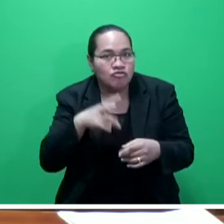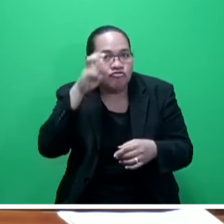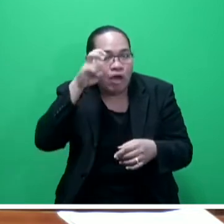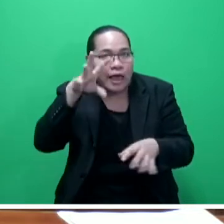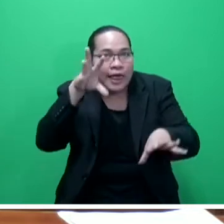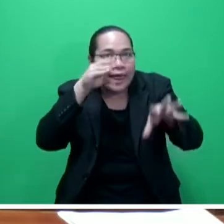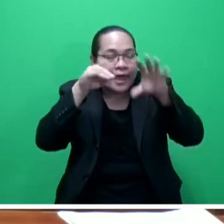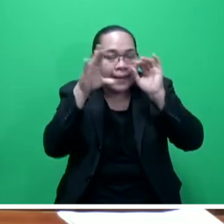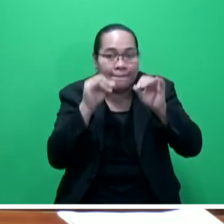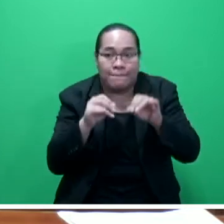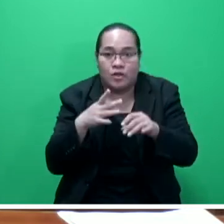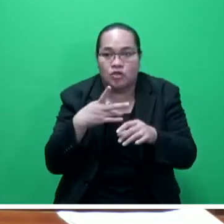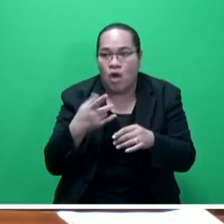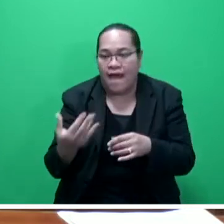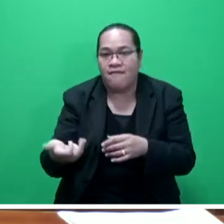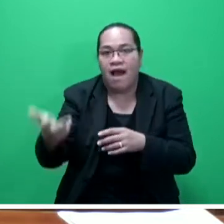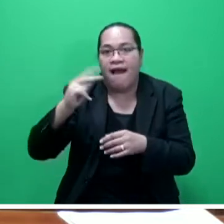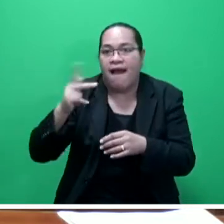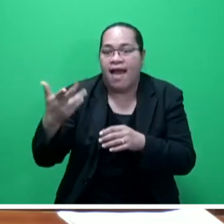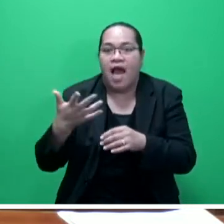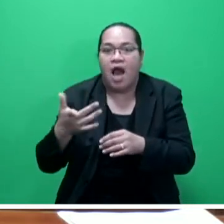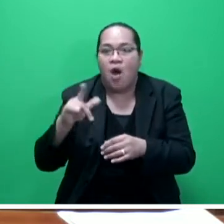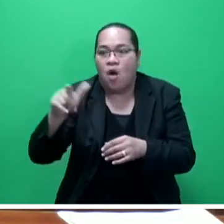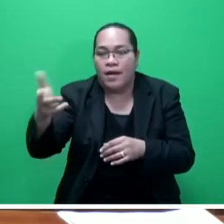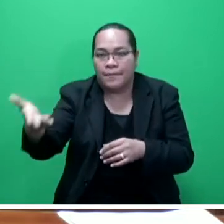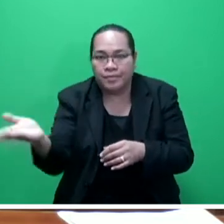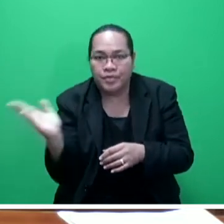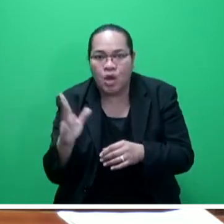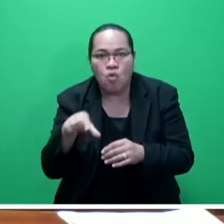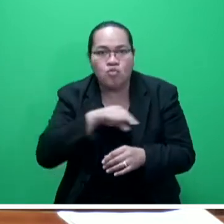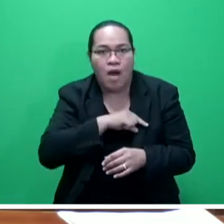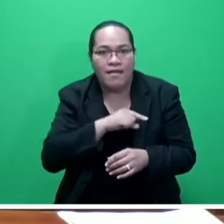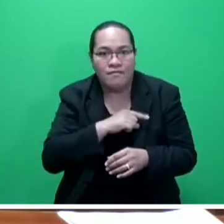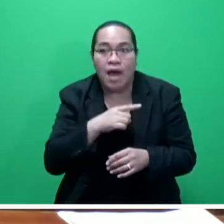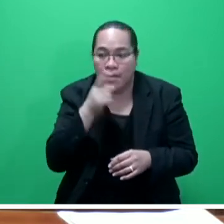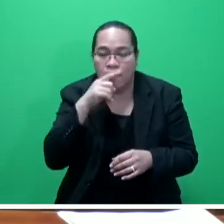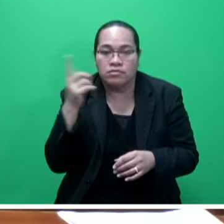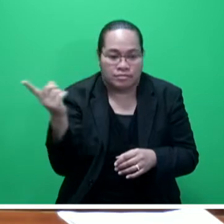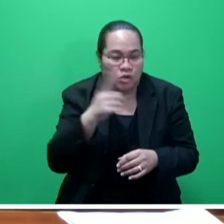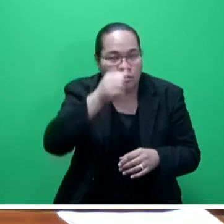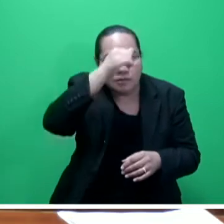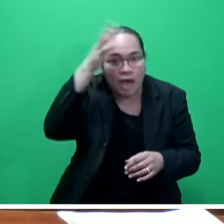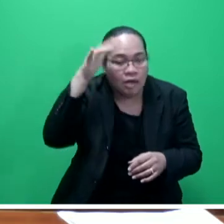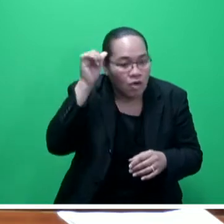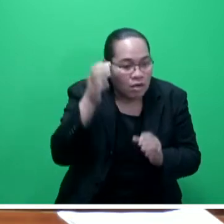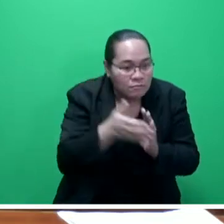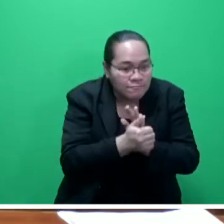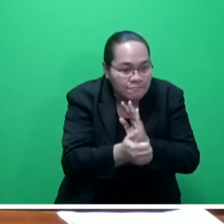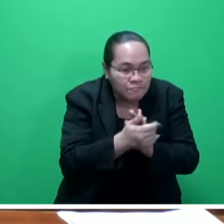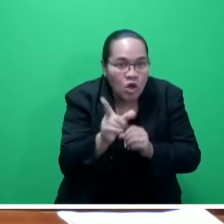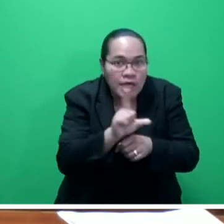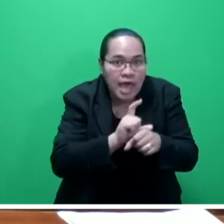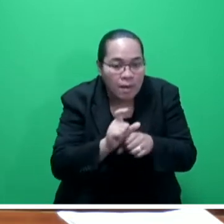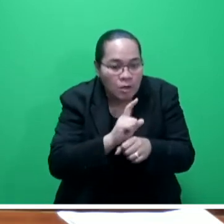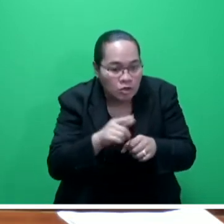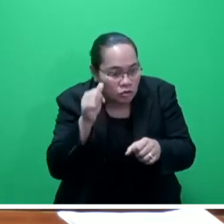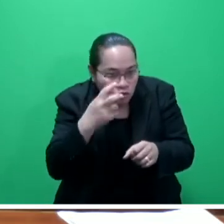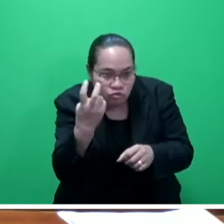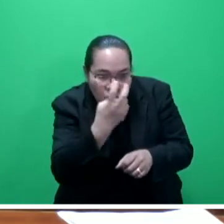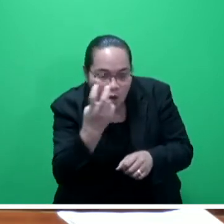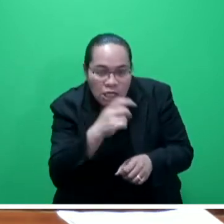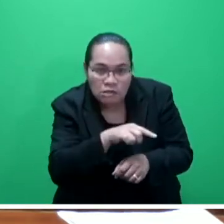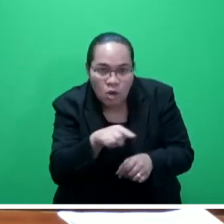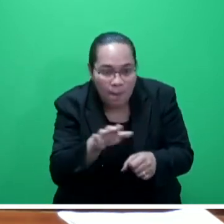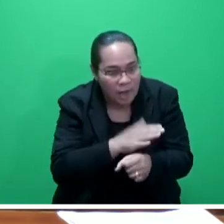to determine algae counts and also carry out full physical and chemical sampling for compliance monitoring